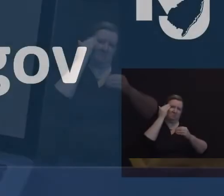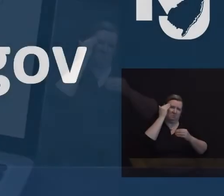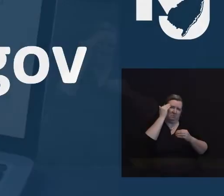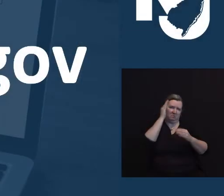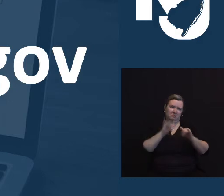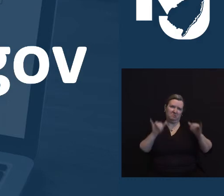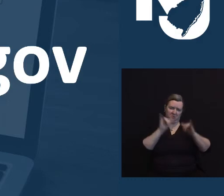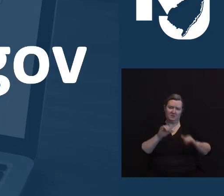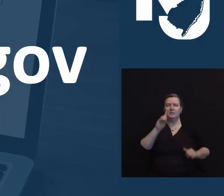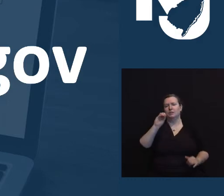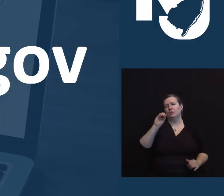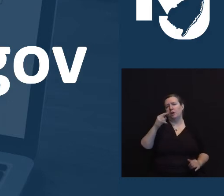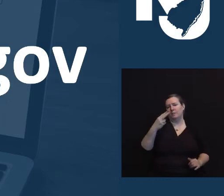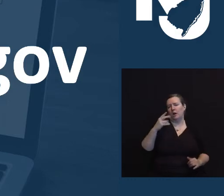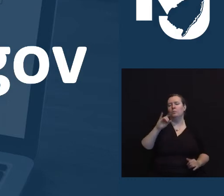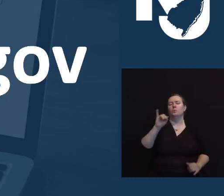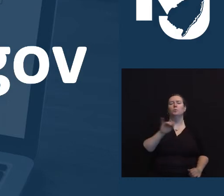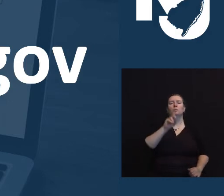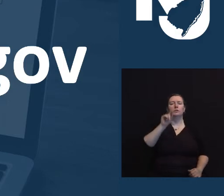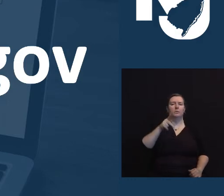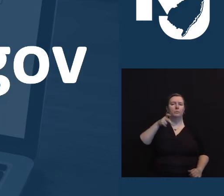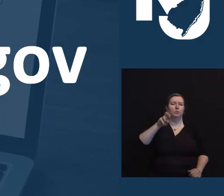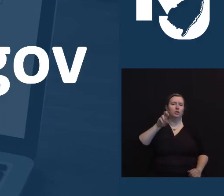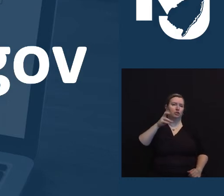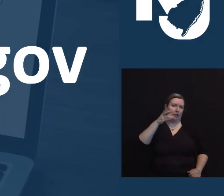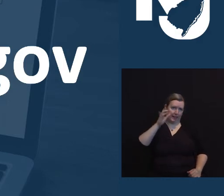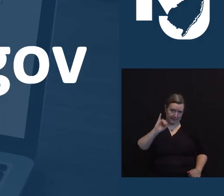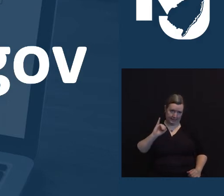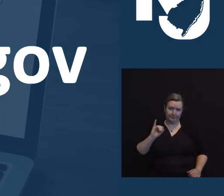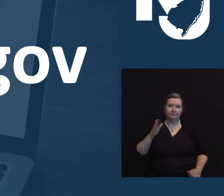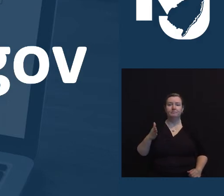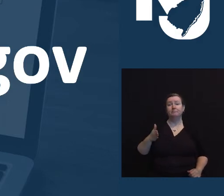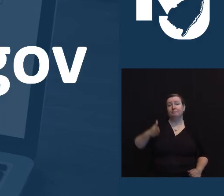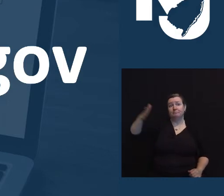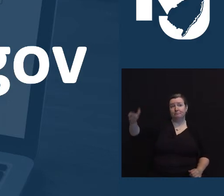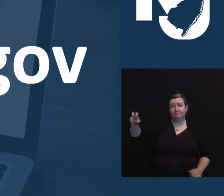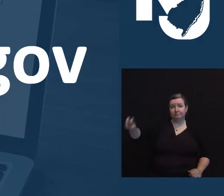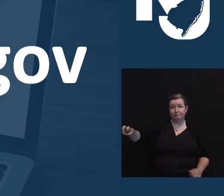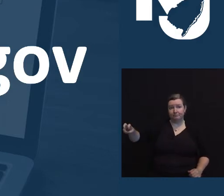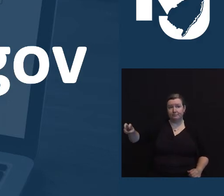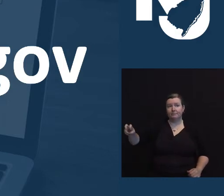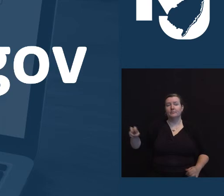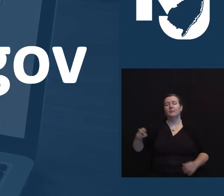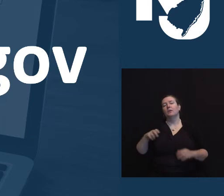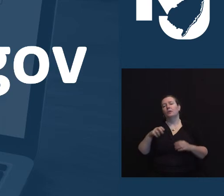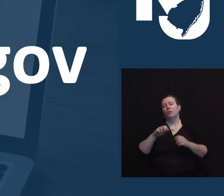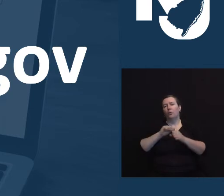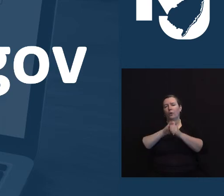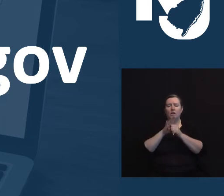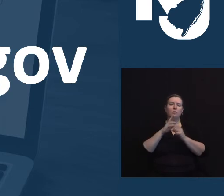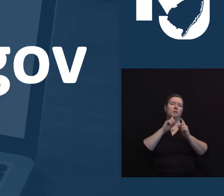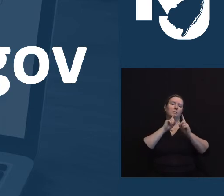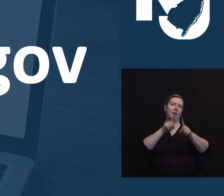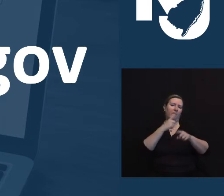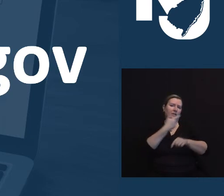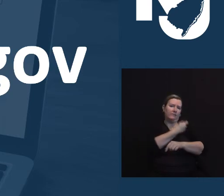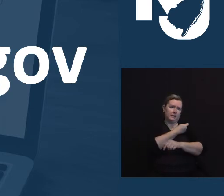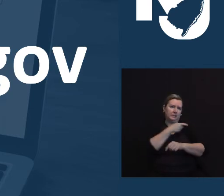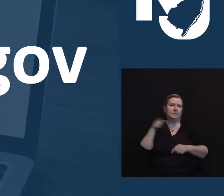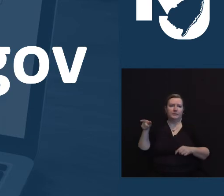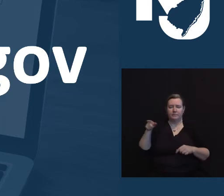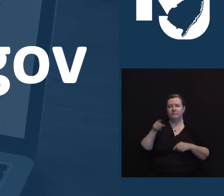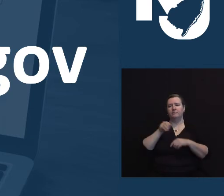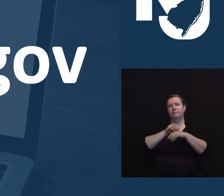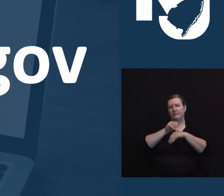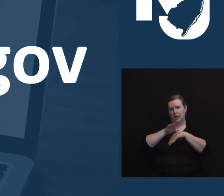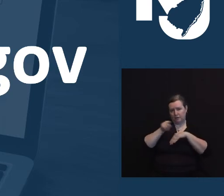Judy Persichilli. To her right, COVID-19 response medical advisor and former state epidemiologist,